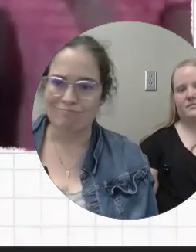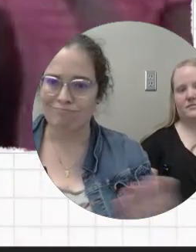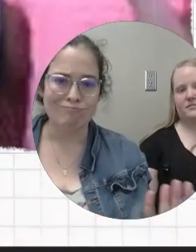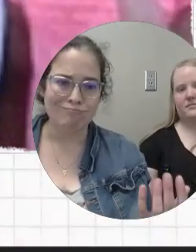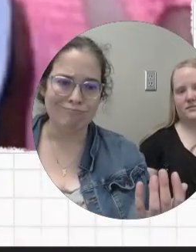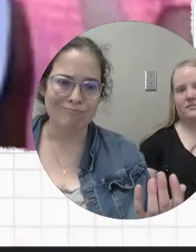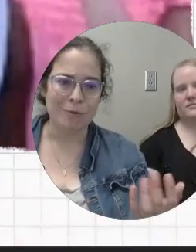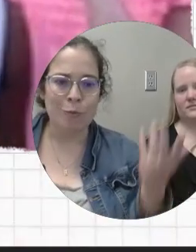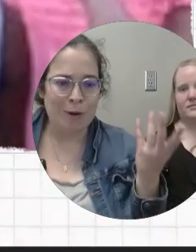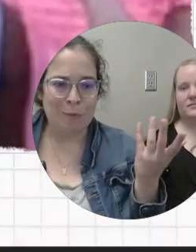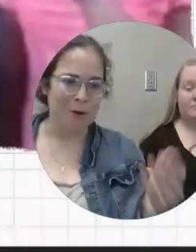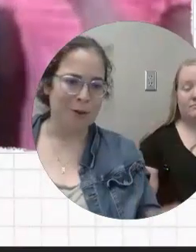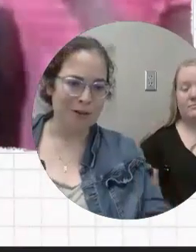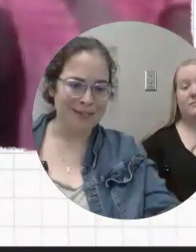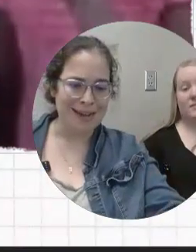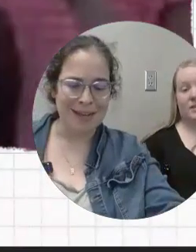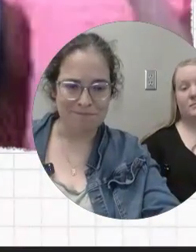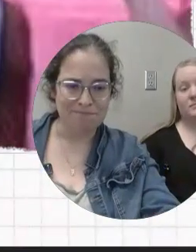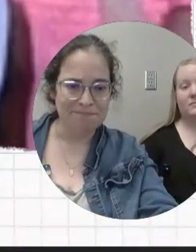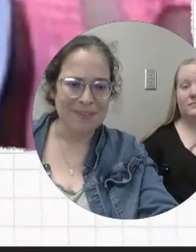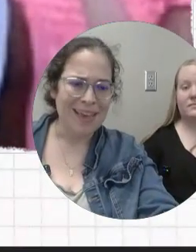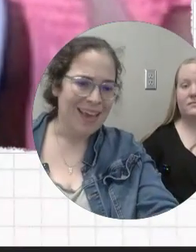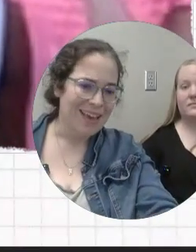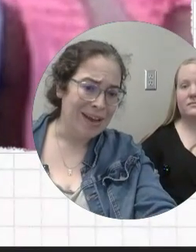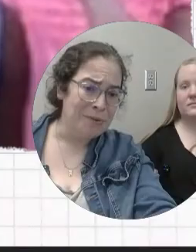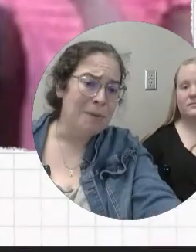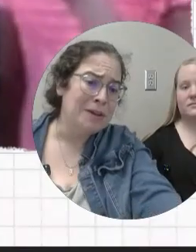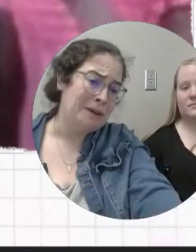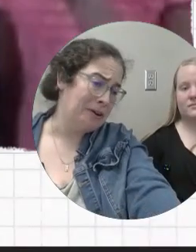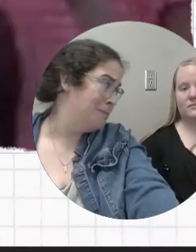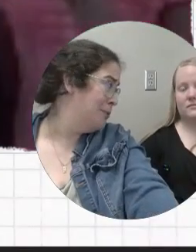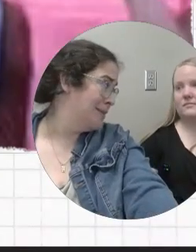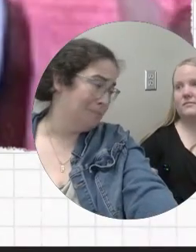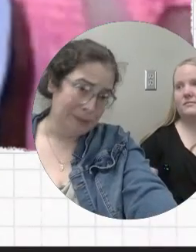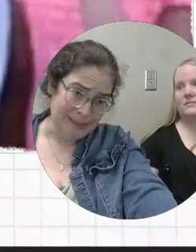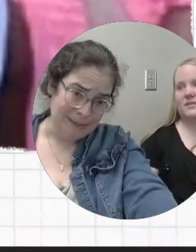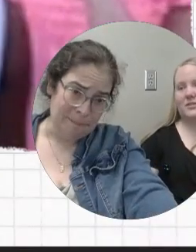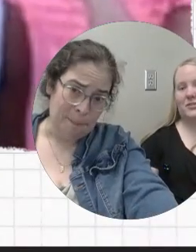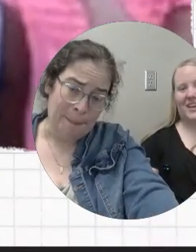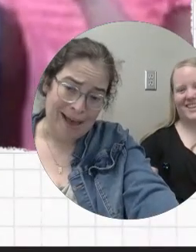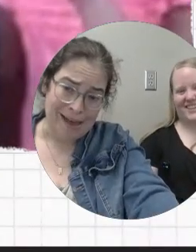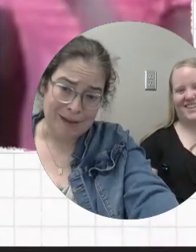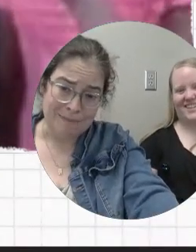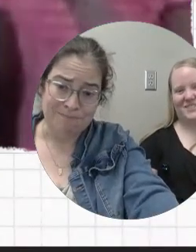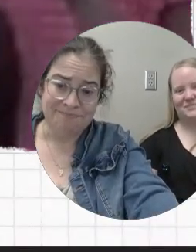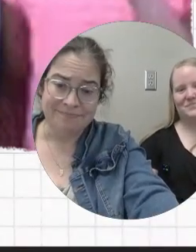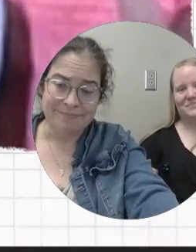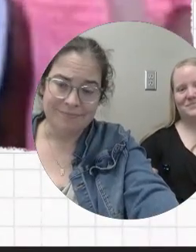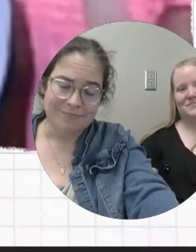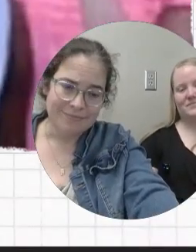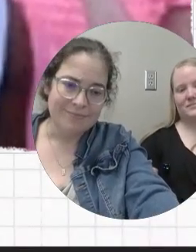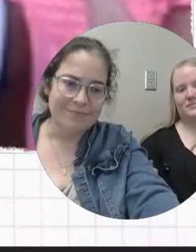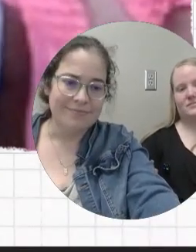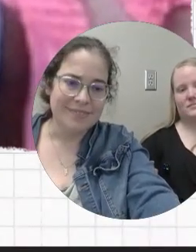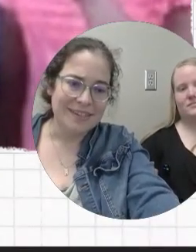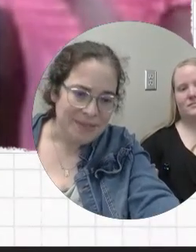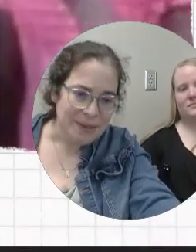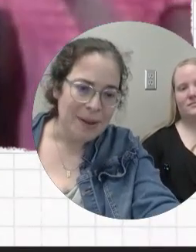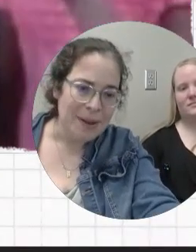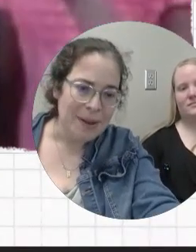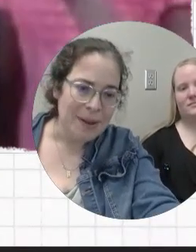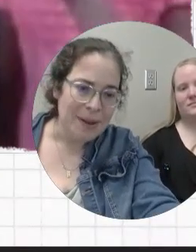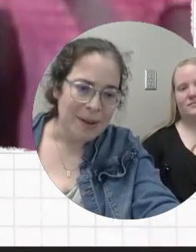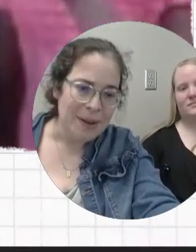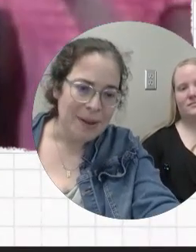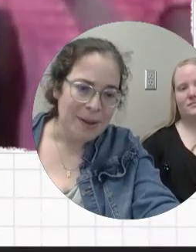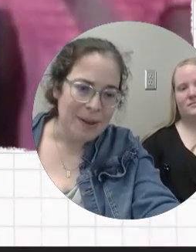help explain this and talk about it and help you process what you're learning today. Yeah. In fact, we would much rather come do this